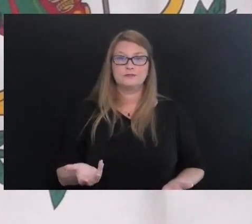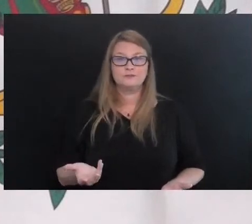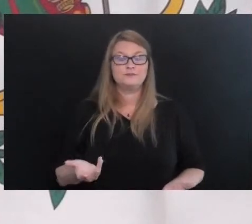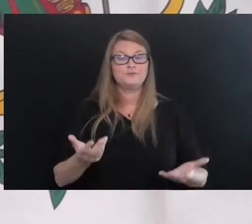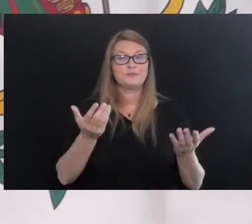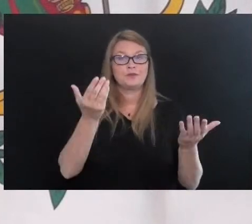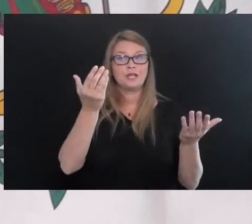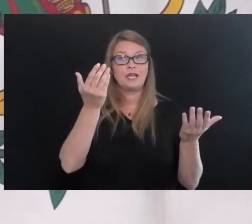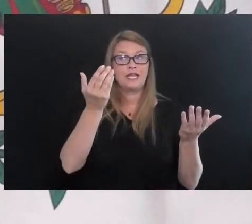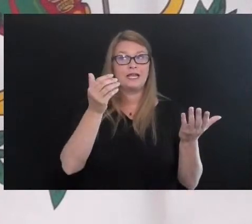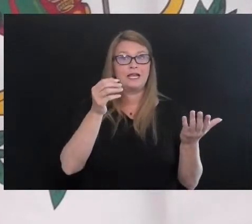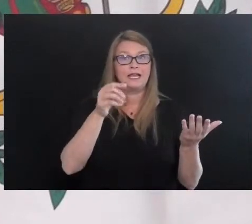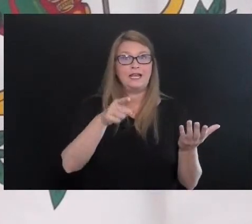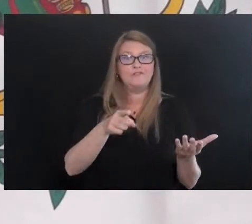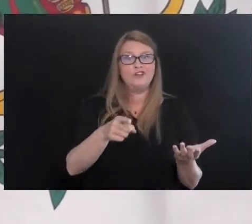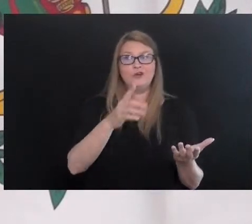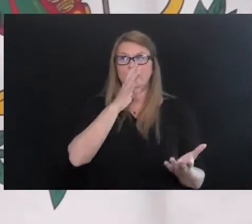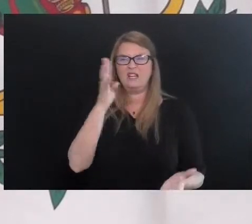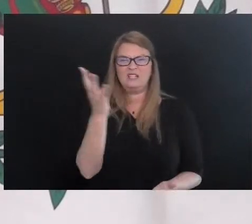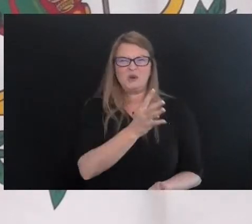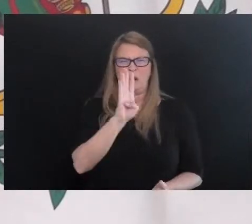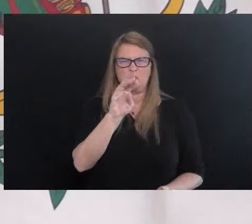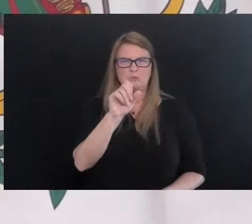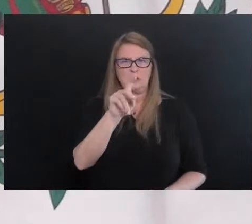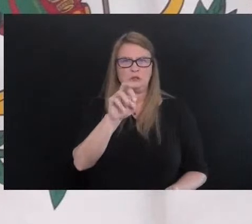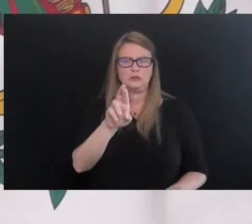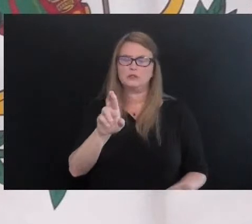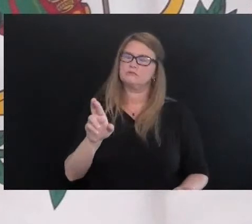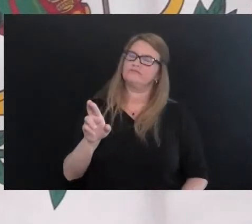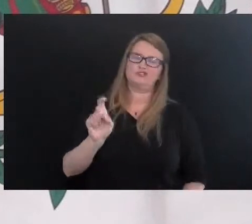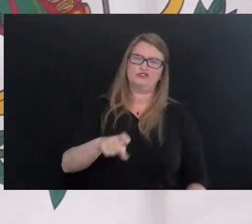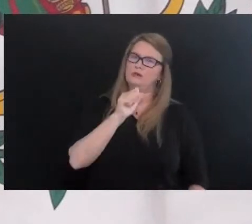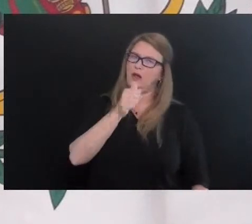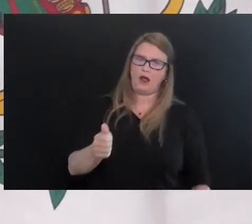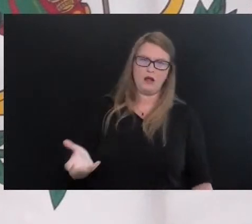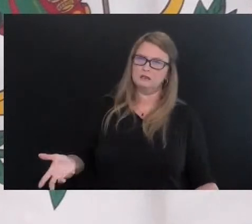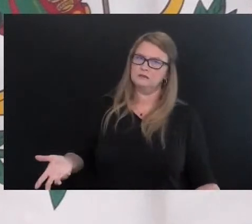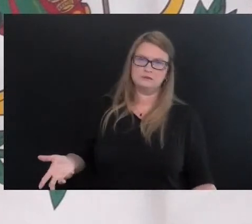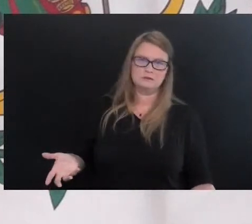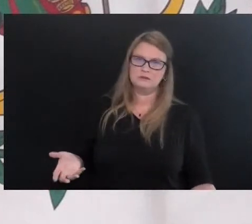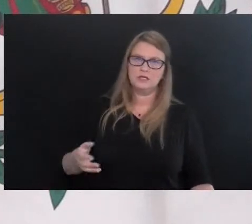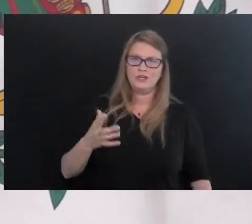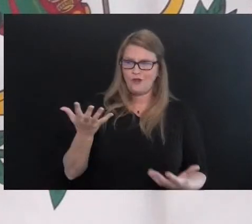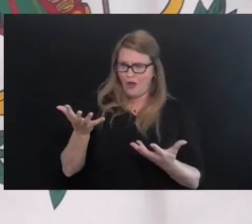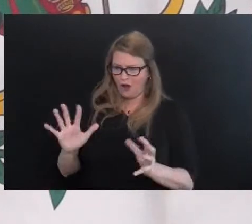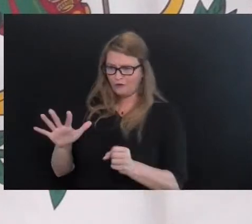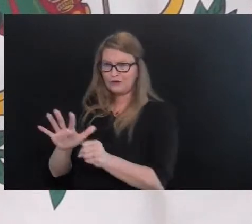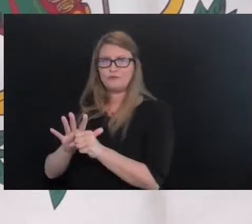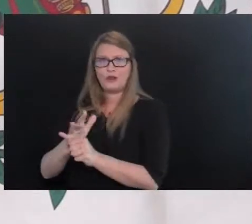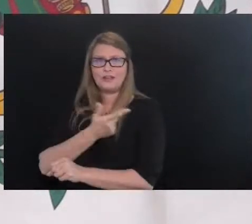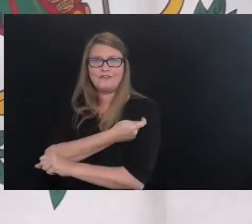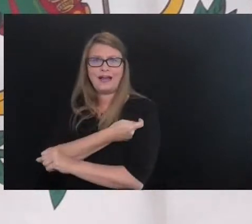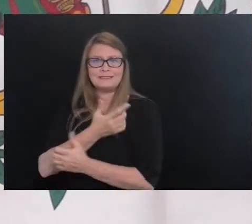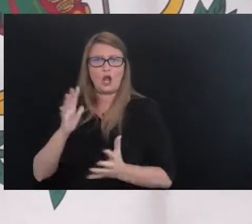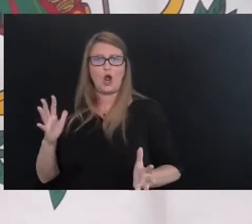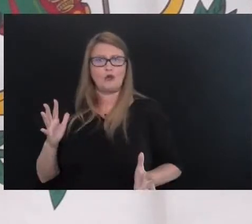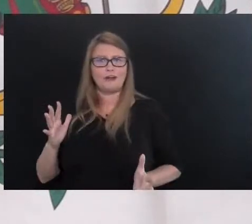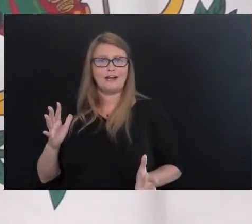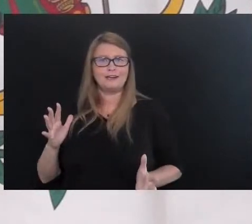to just not get your booster shot. You have already been fully vaccinated, and you